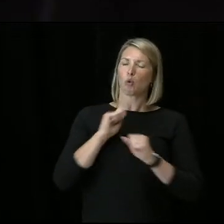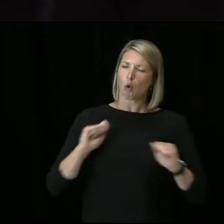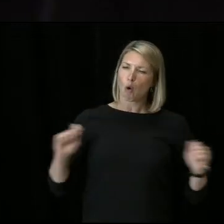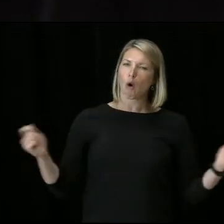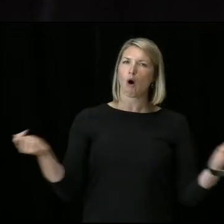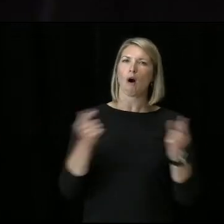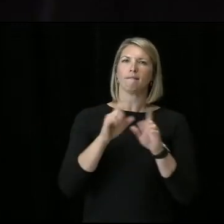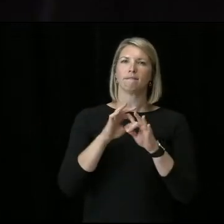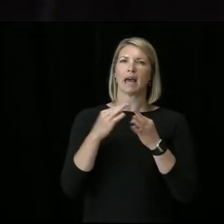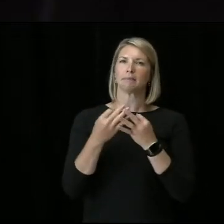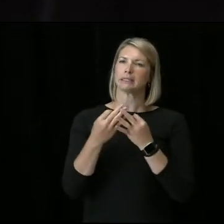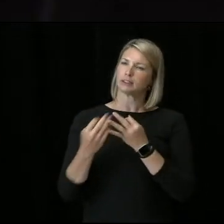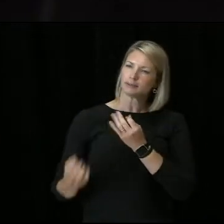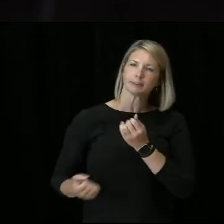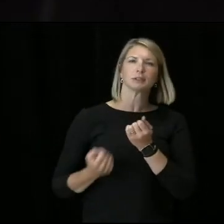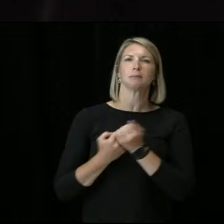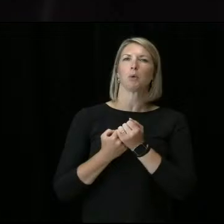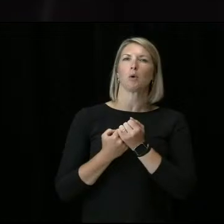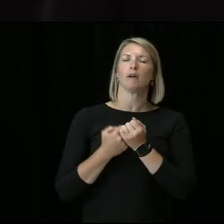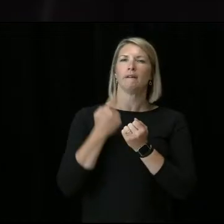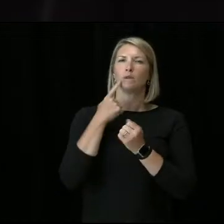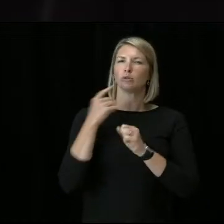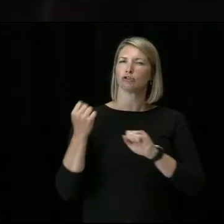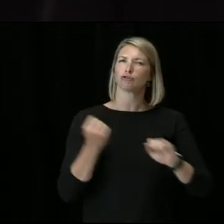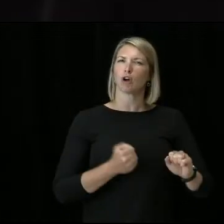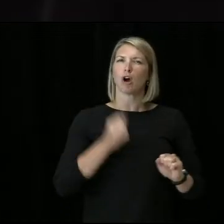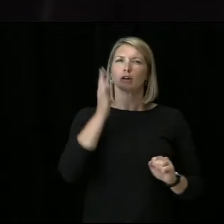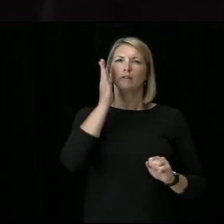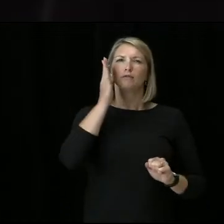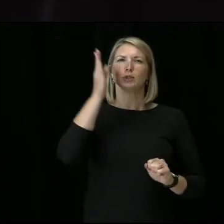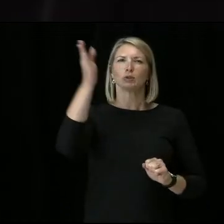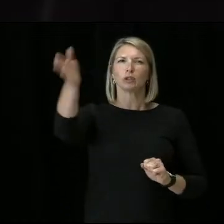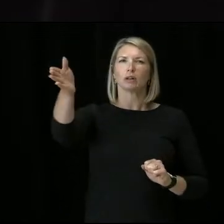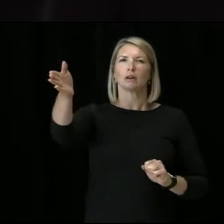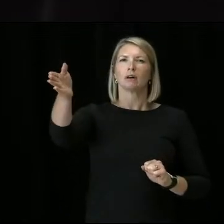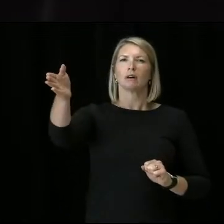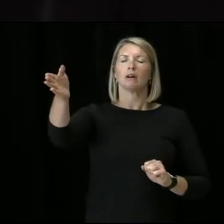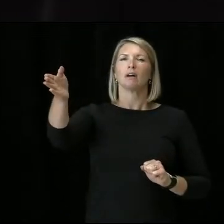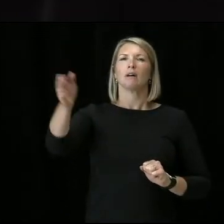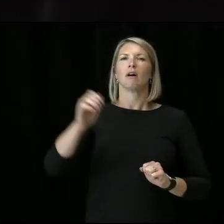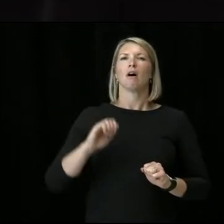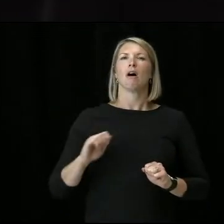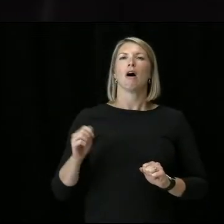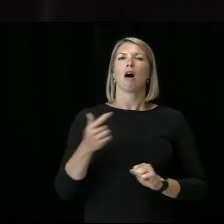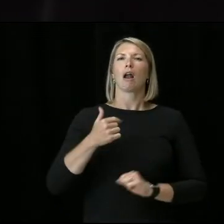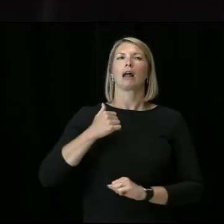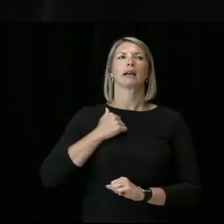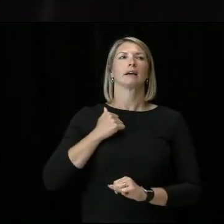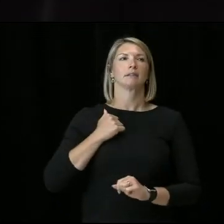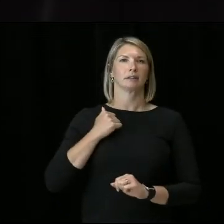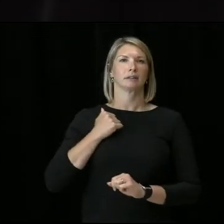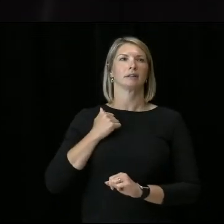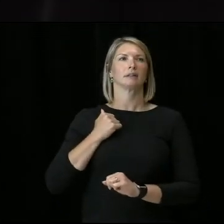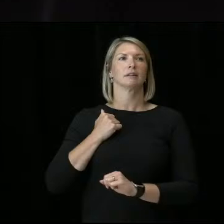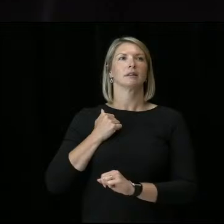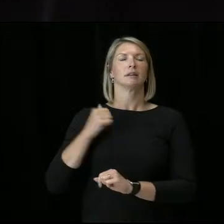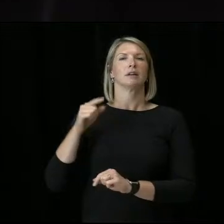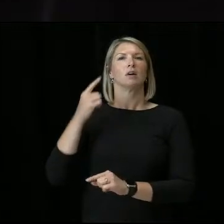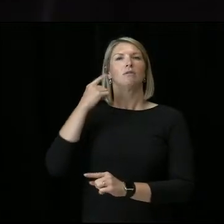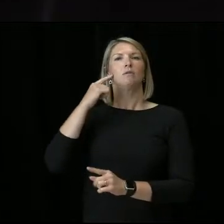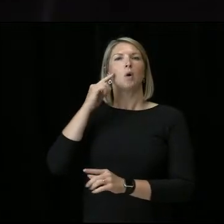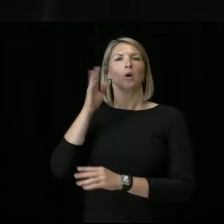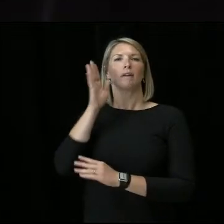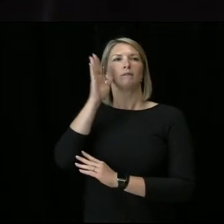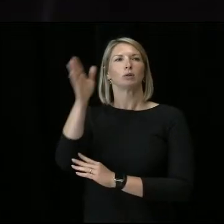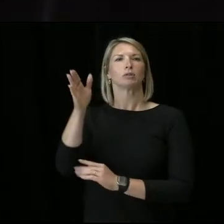the long term, for a strong and prosperous future, and that all of Canada will stand with all of you as